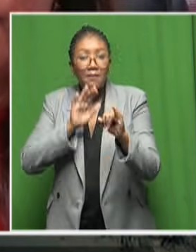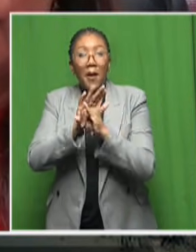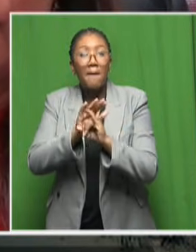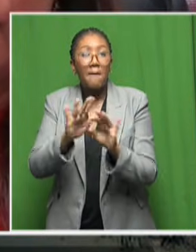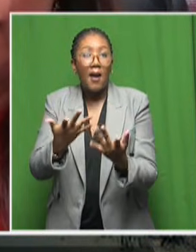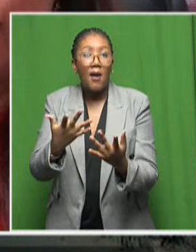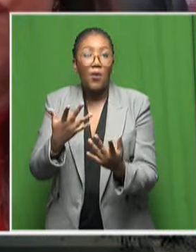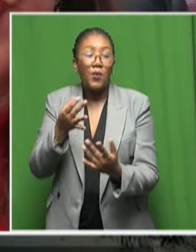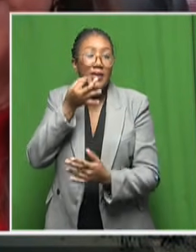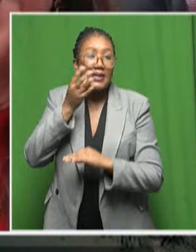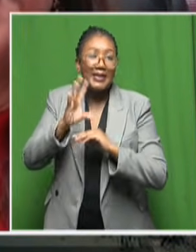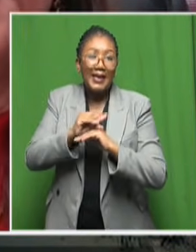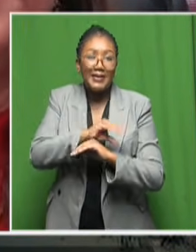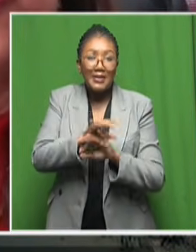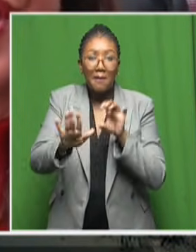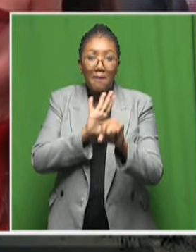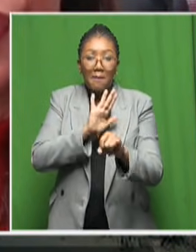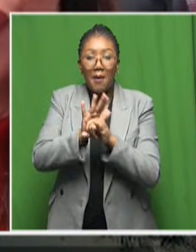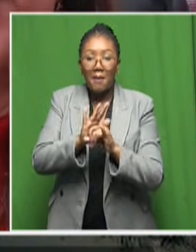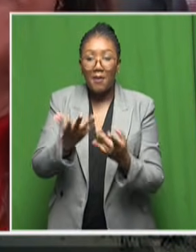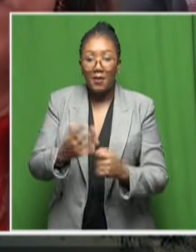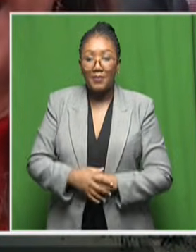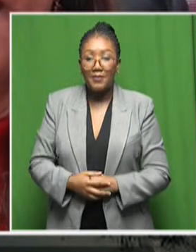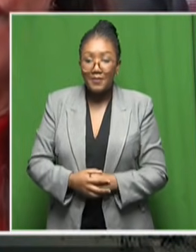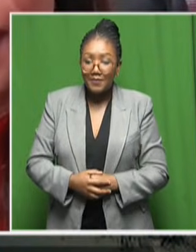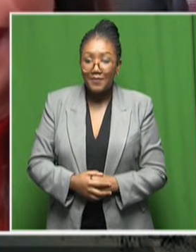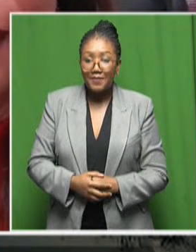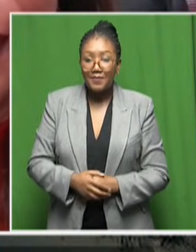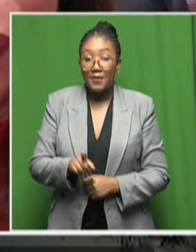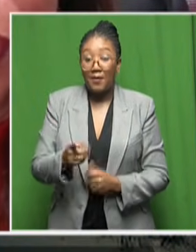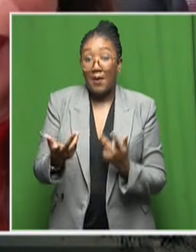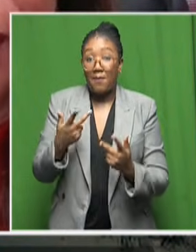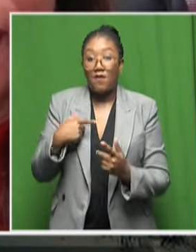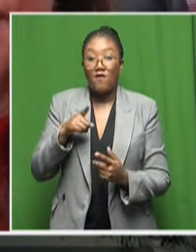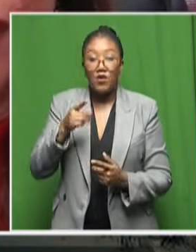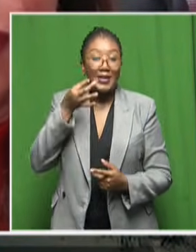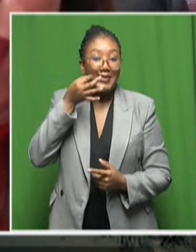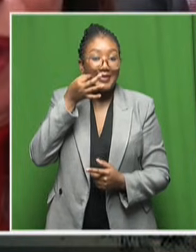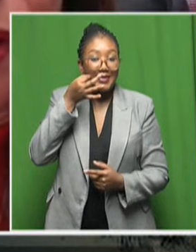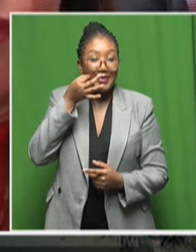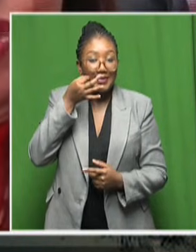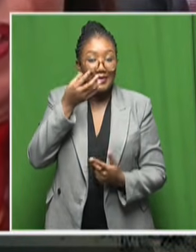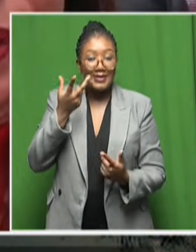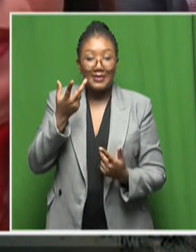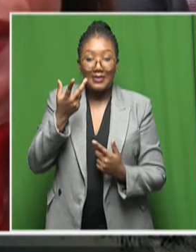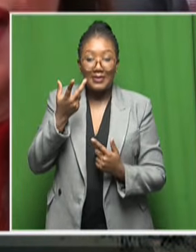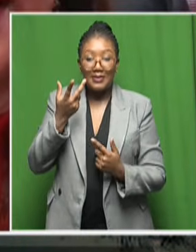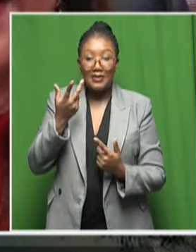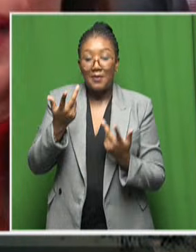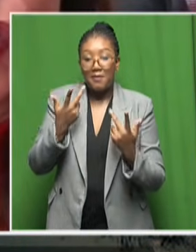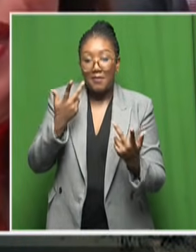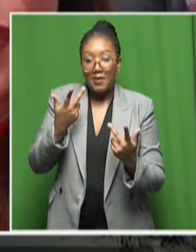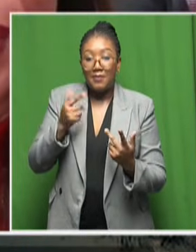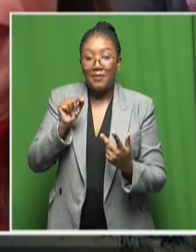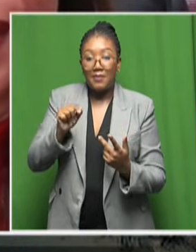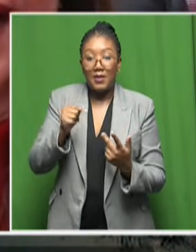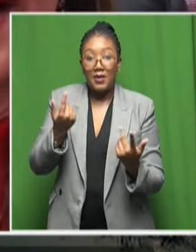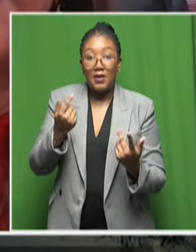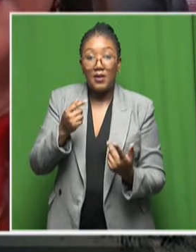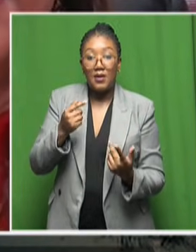quickly. So very quickly, any changes. So if you have a skin lesion, Yeah. a melanoma, for instance,